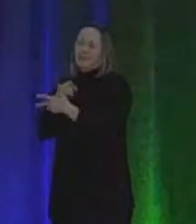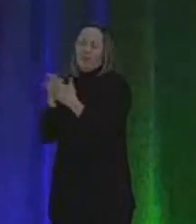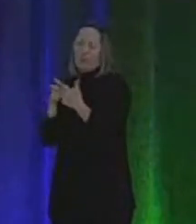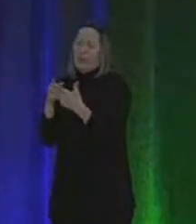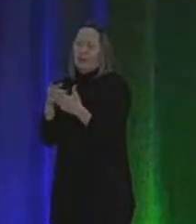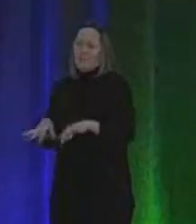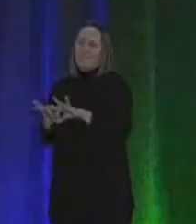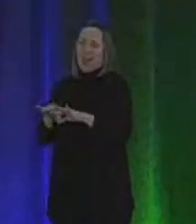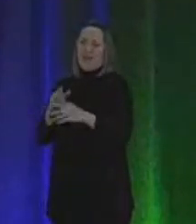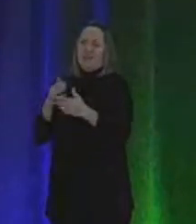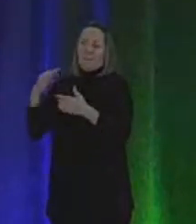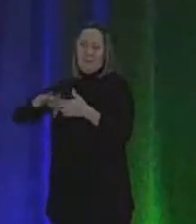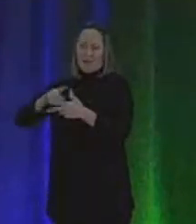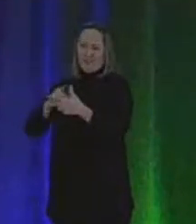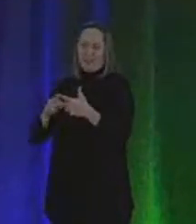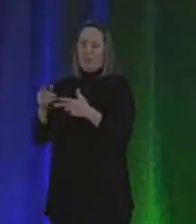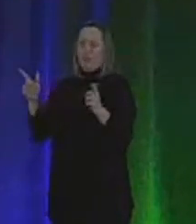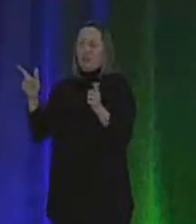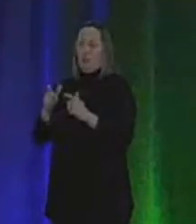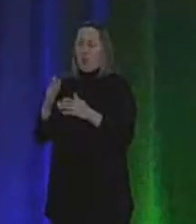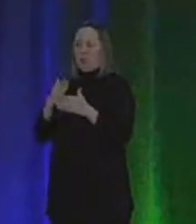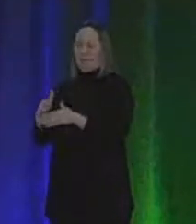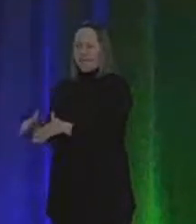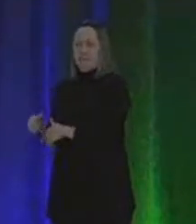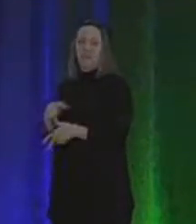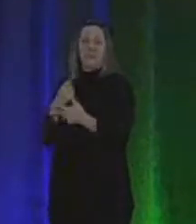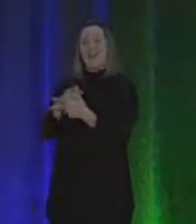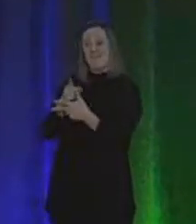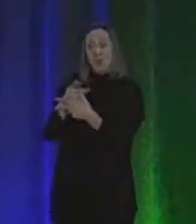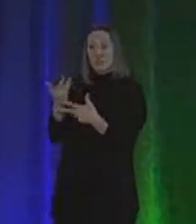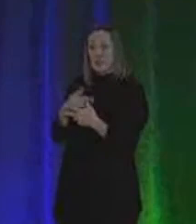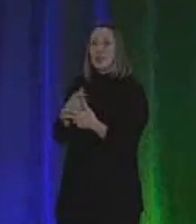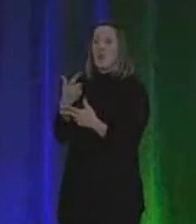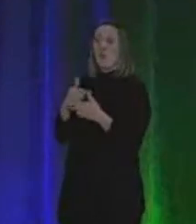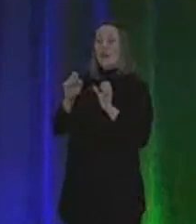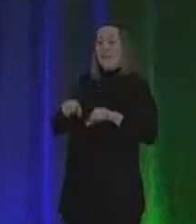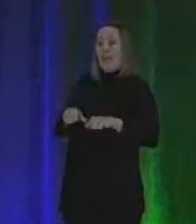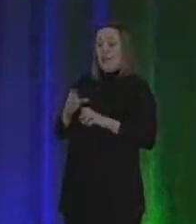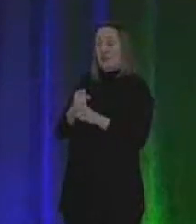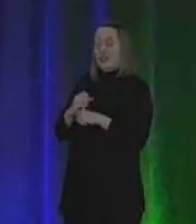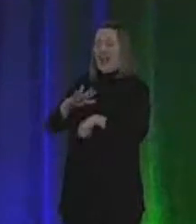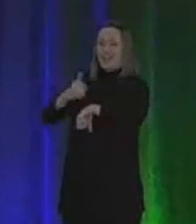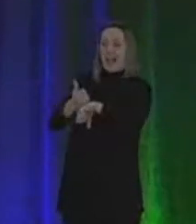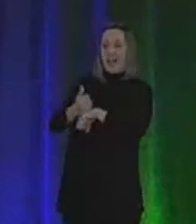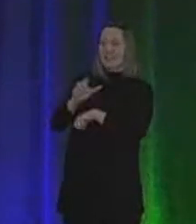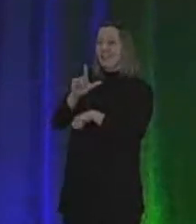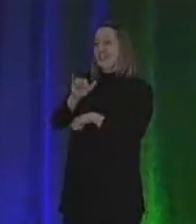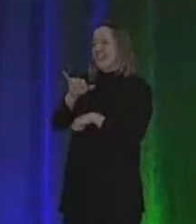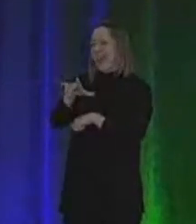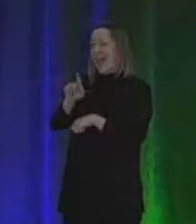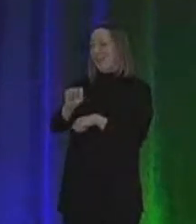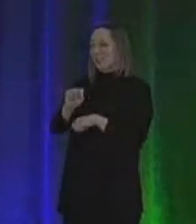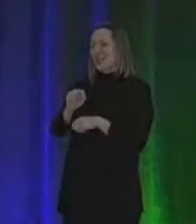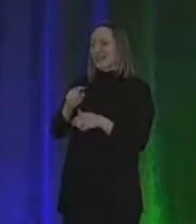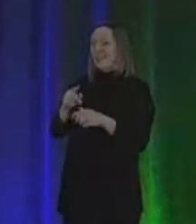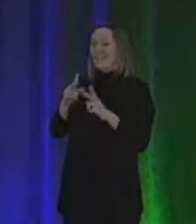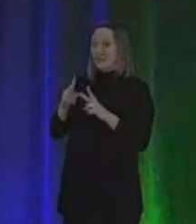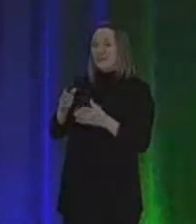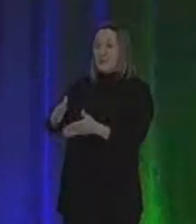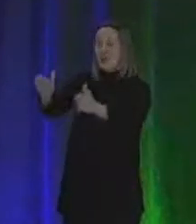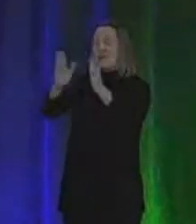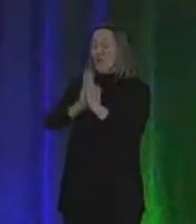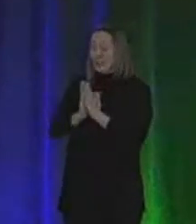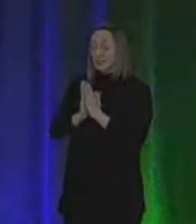up these routes into smaller segments. The first one is that we're able to create layouts. Layouts are a highly requested